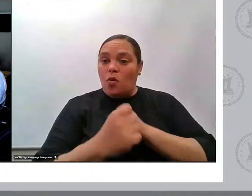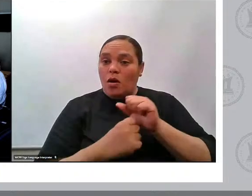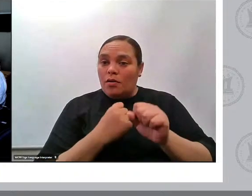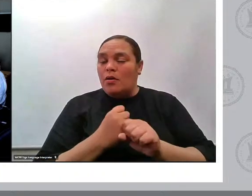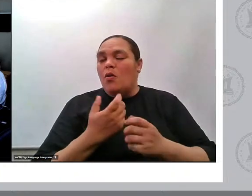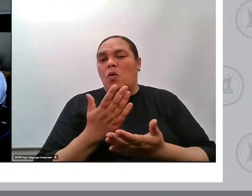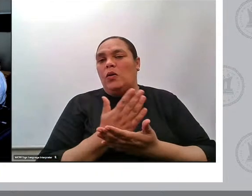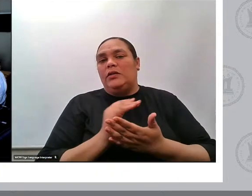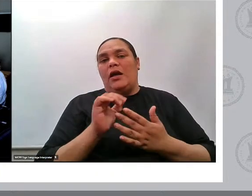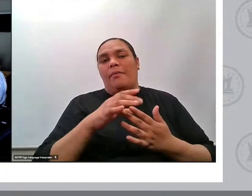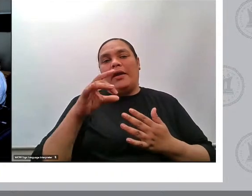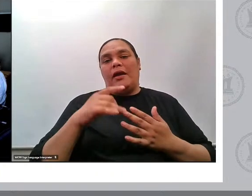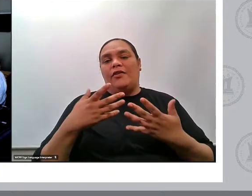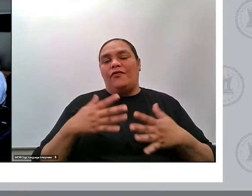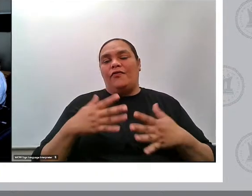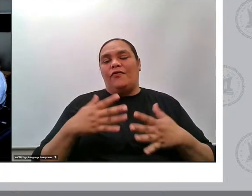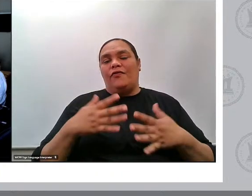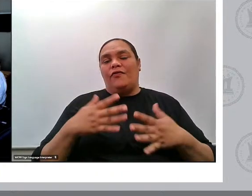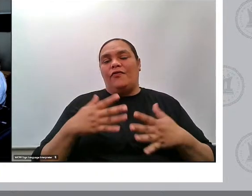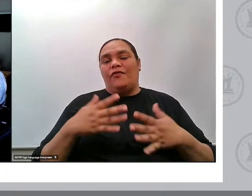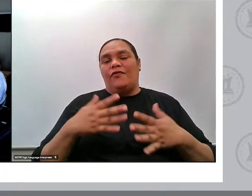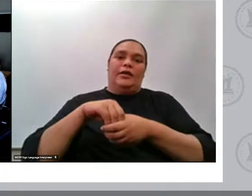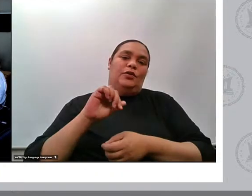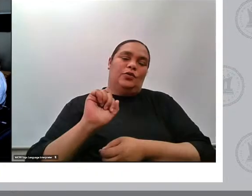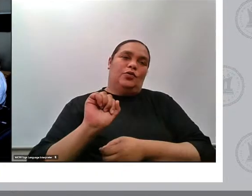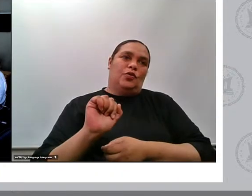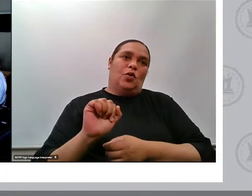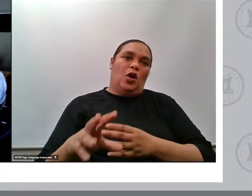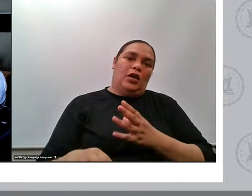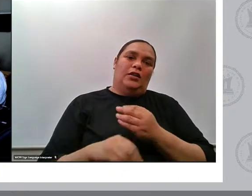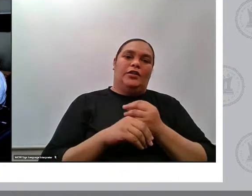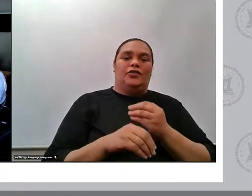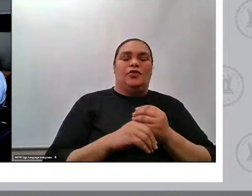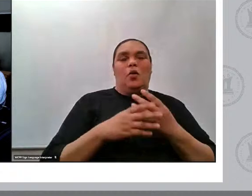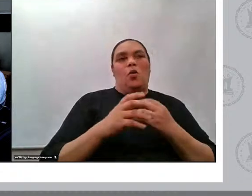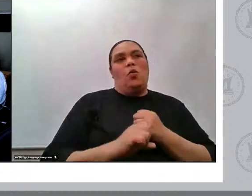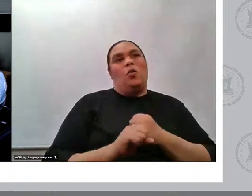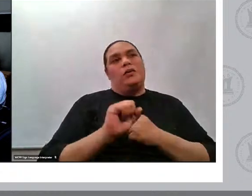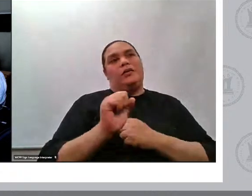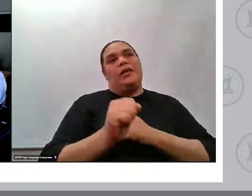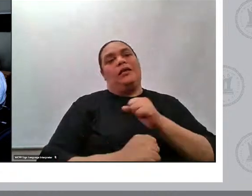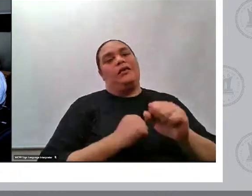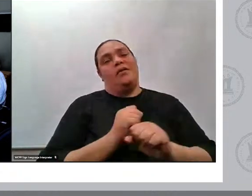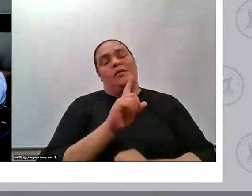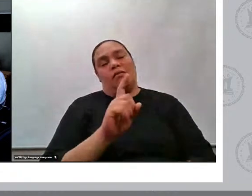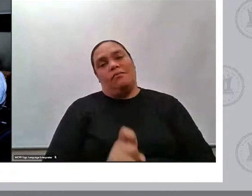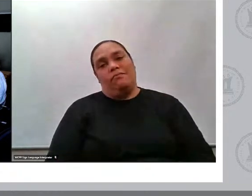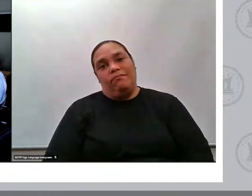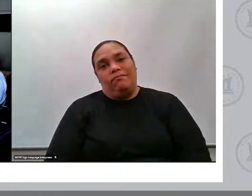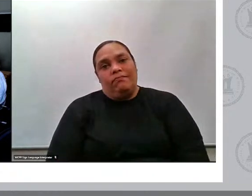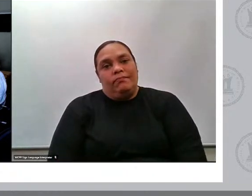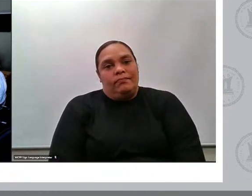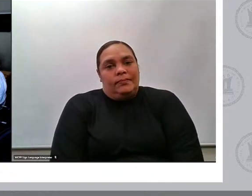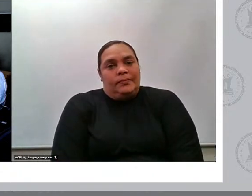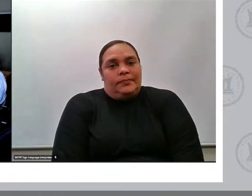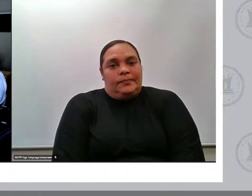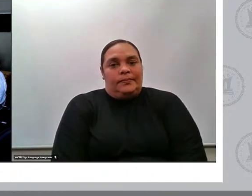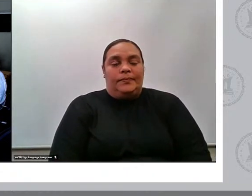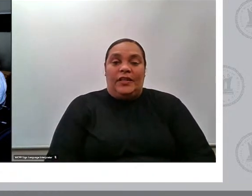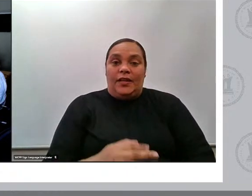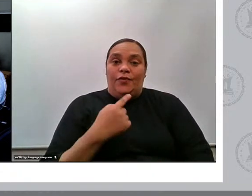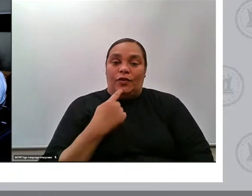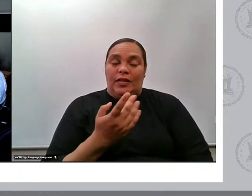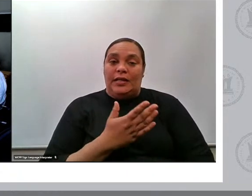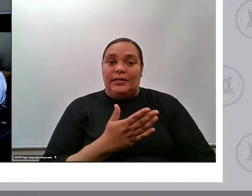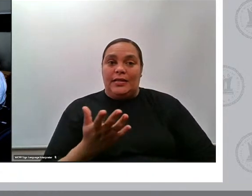those candidates already within their additional or extended year? And if you say that some of